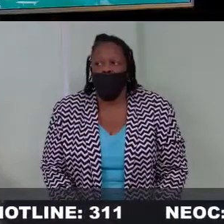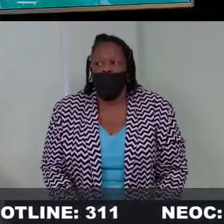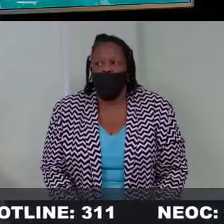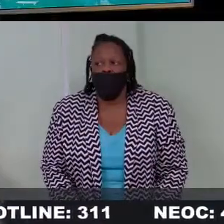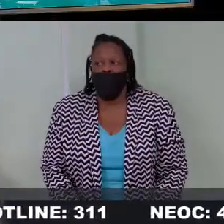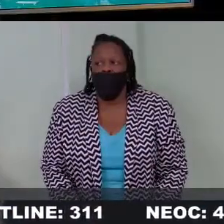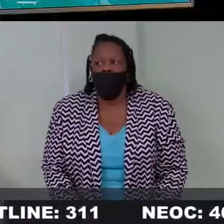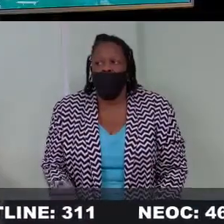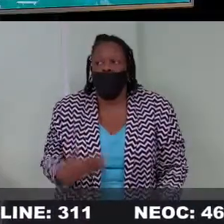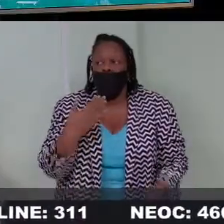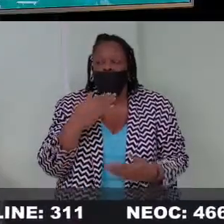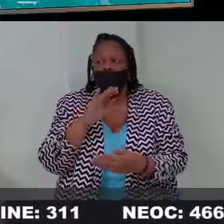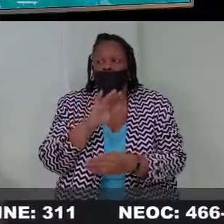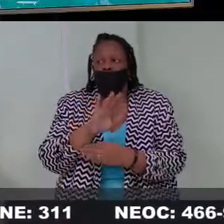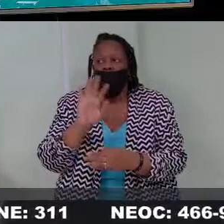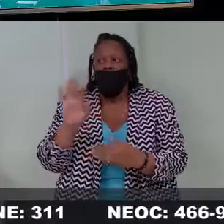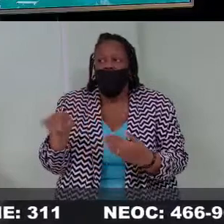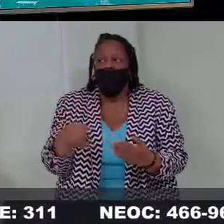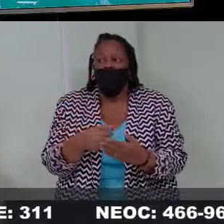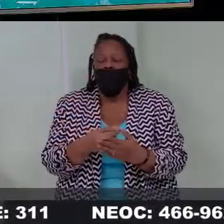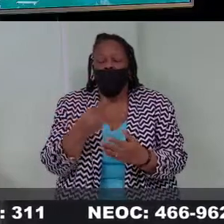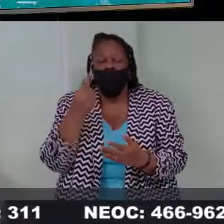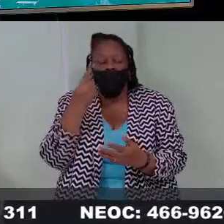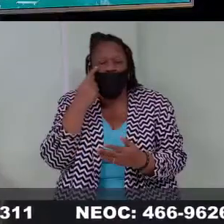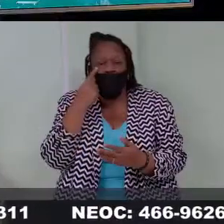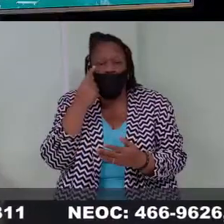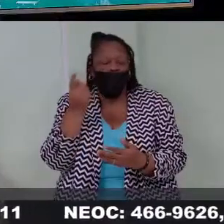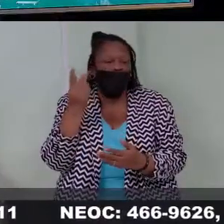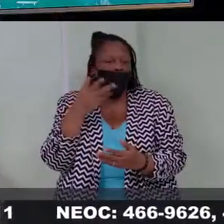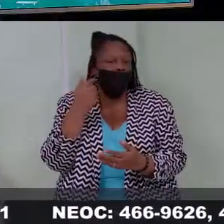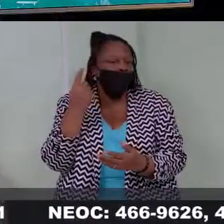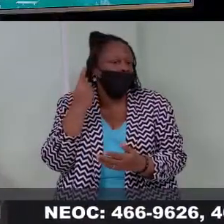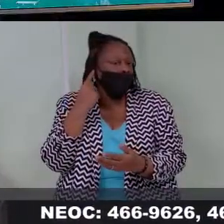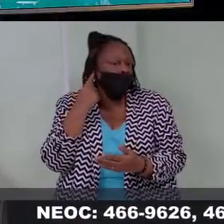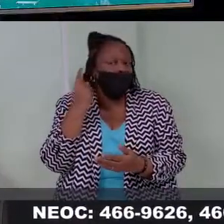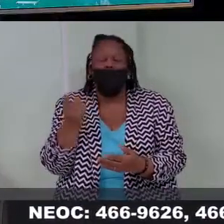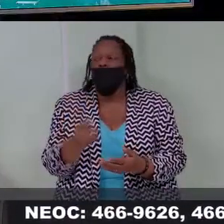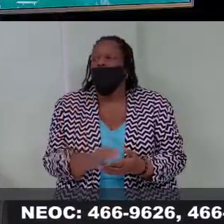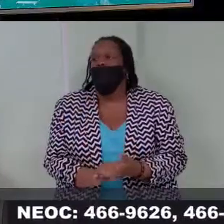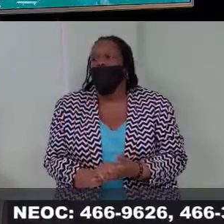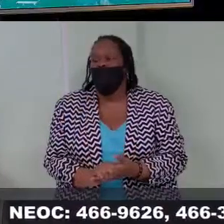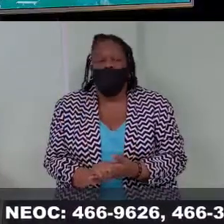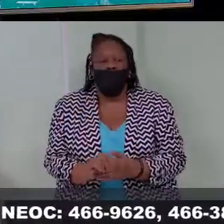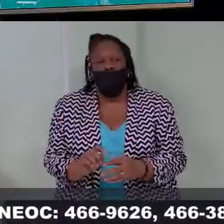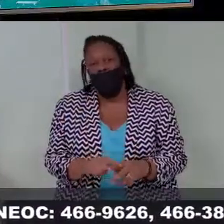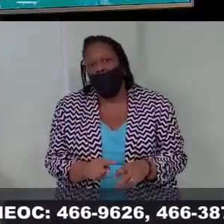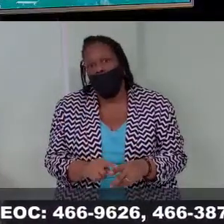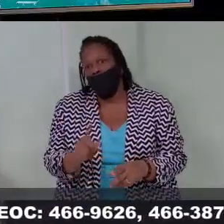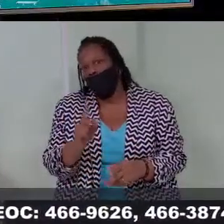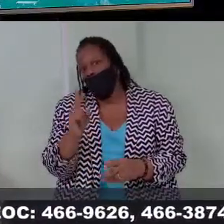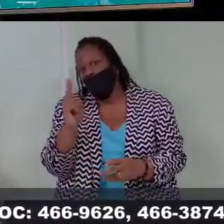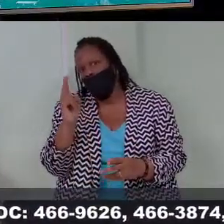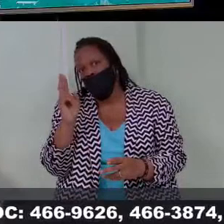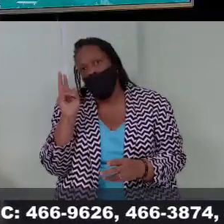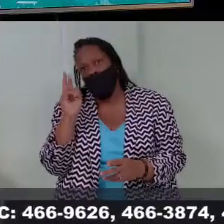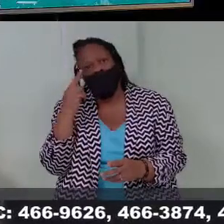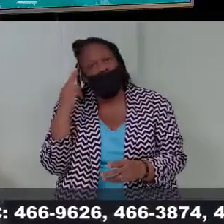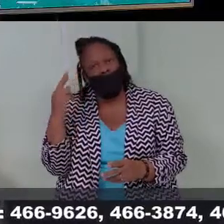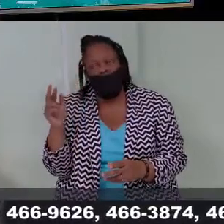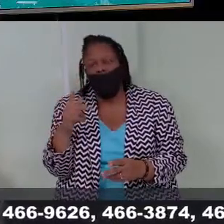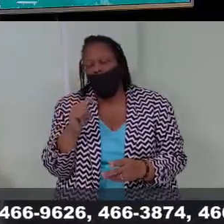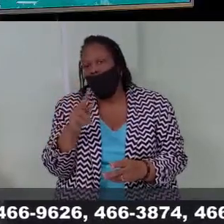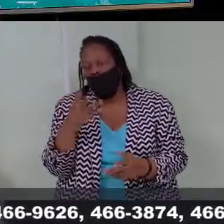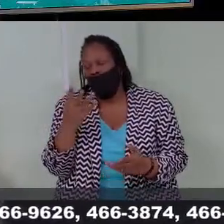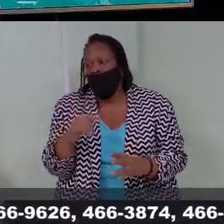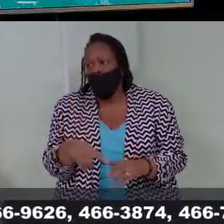and good evening to all who are listening and watching via the various media means. Today I